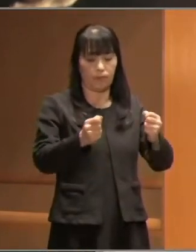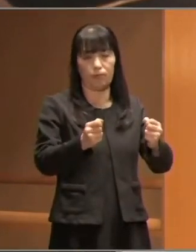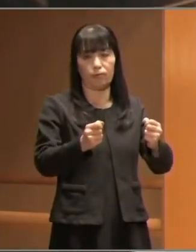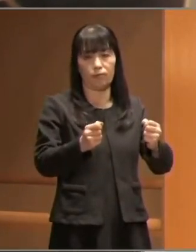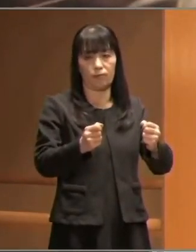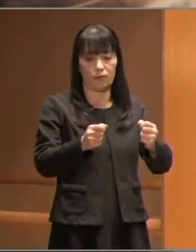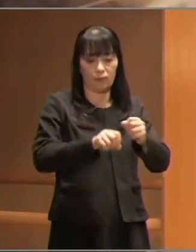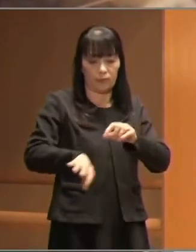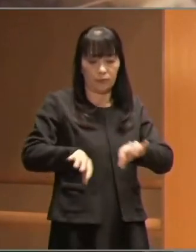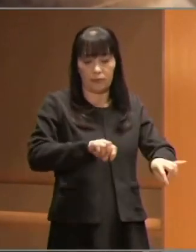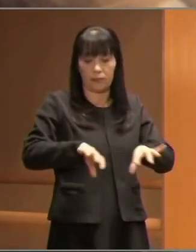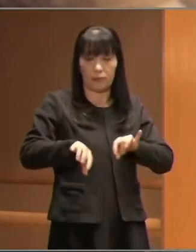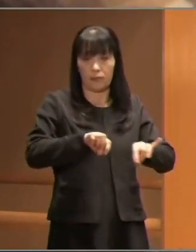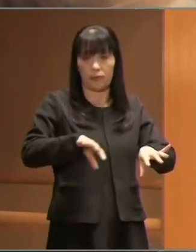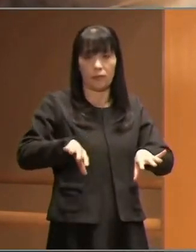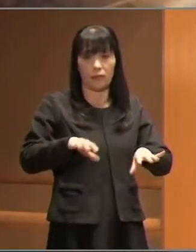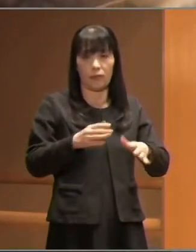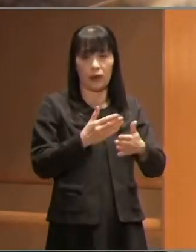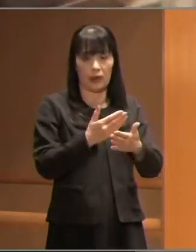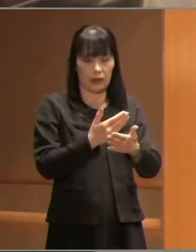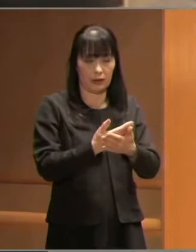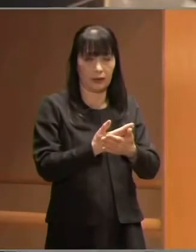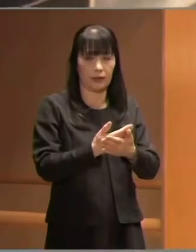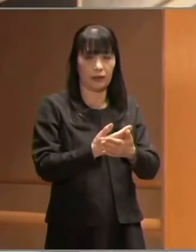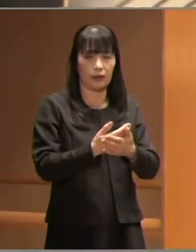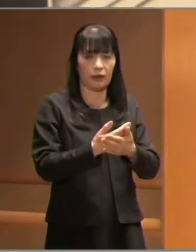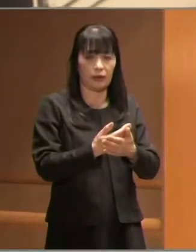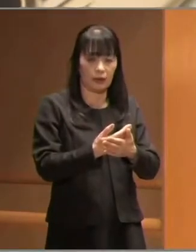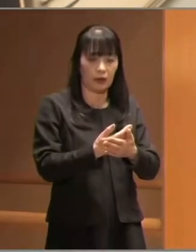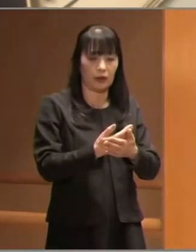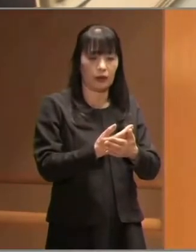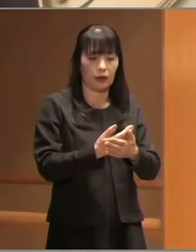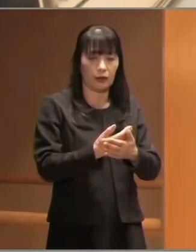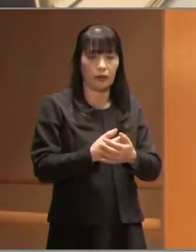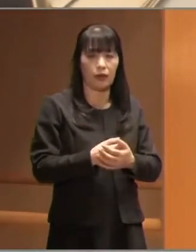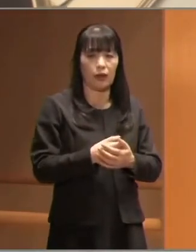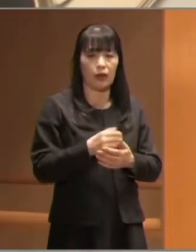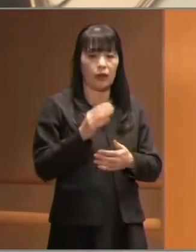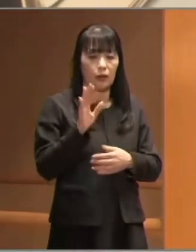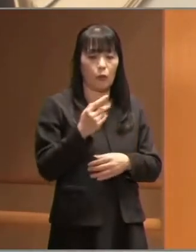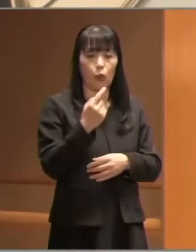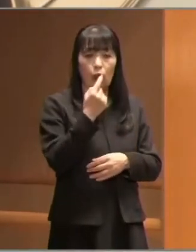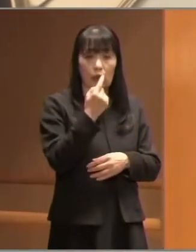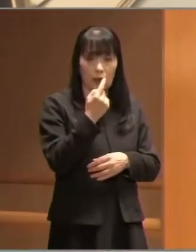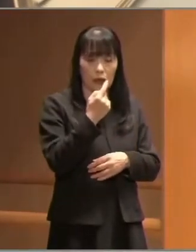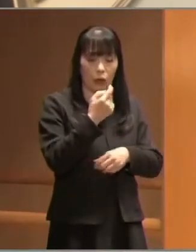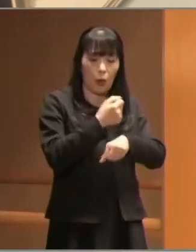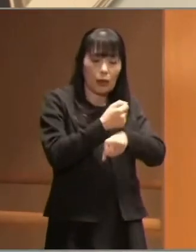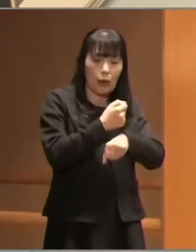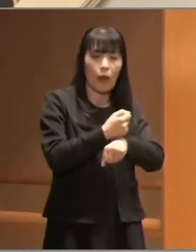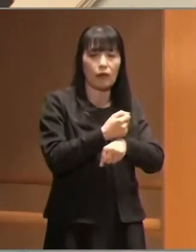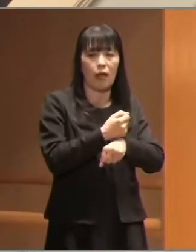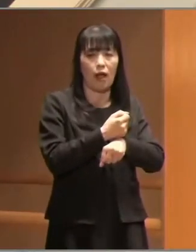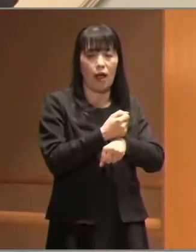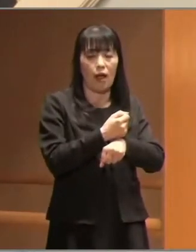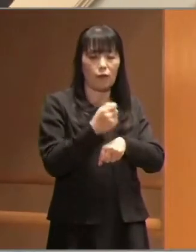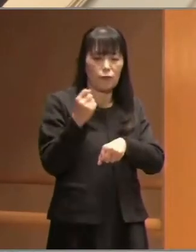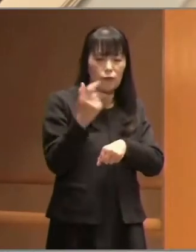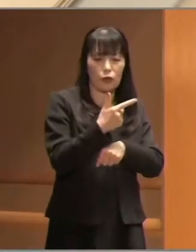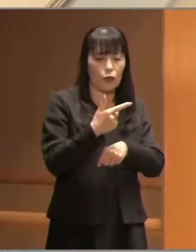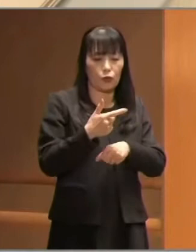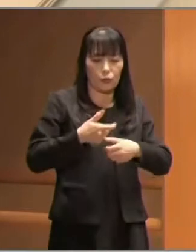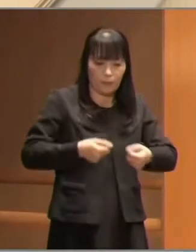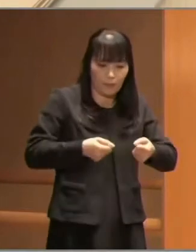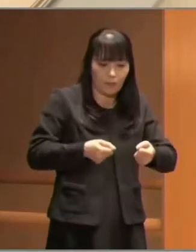the Sugeto mold, and then the water splashes, and then the water level